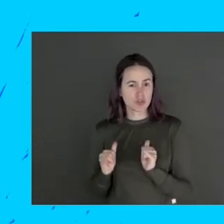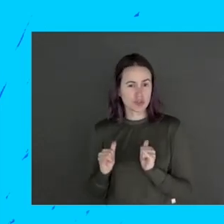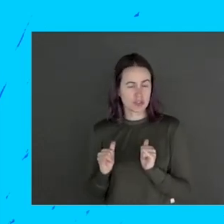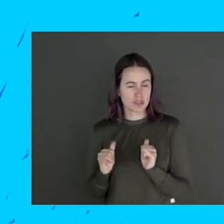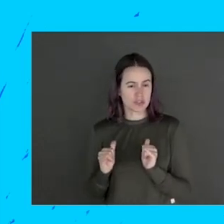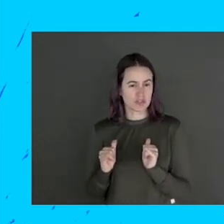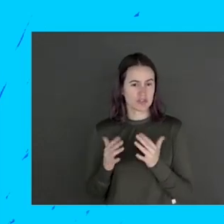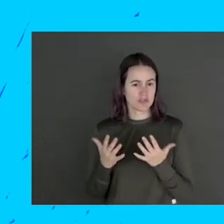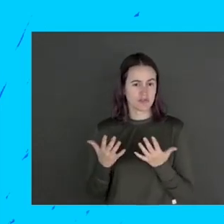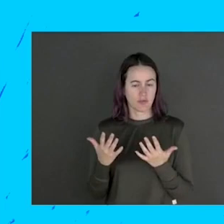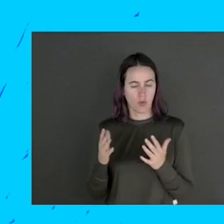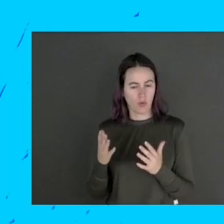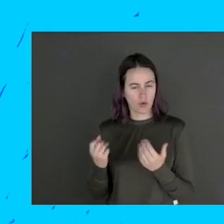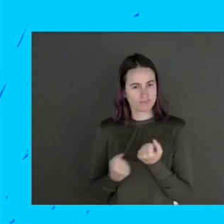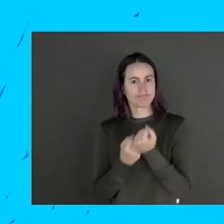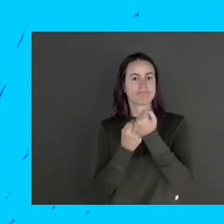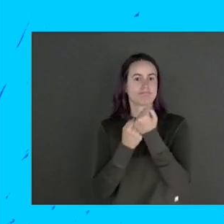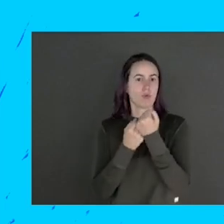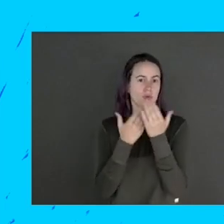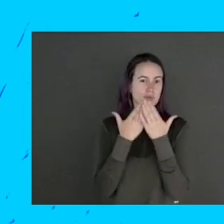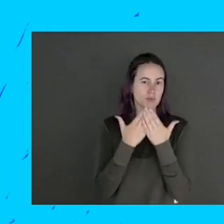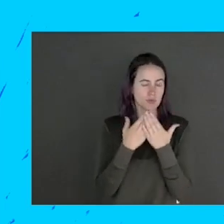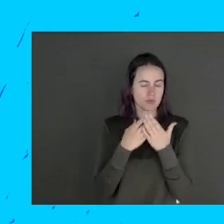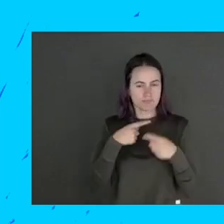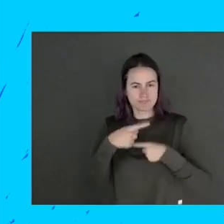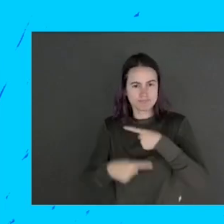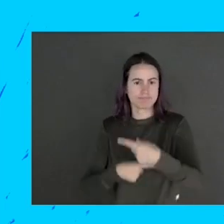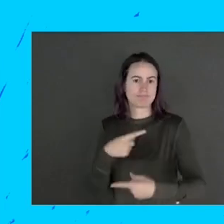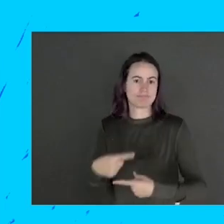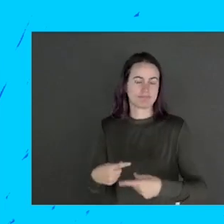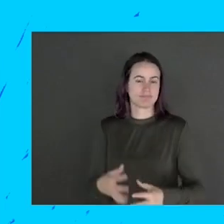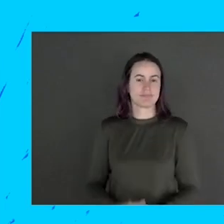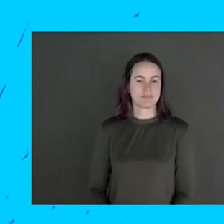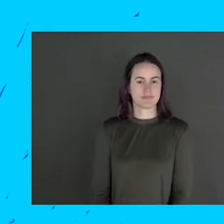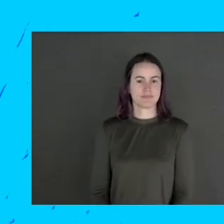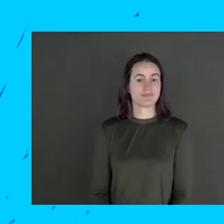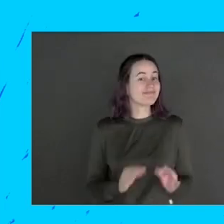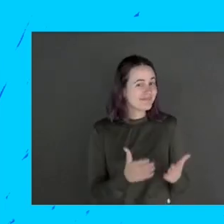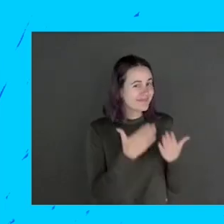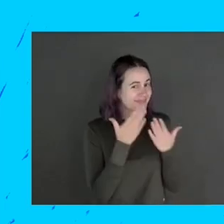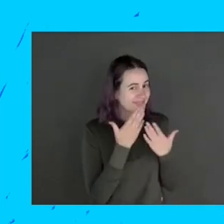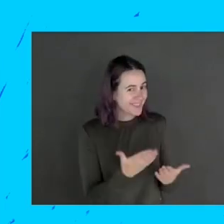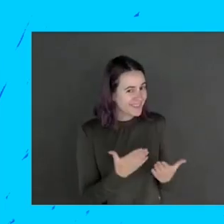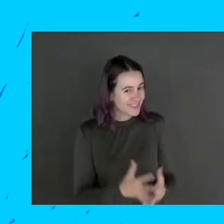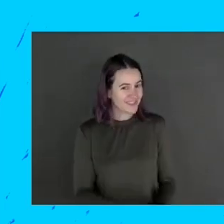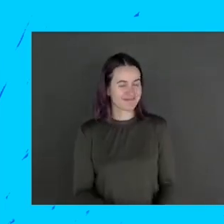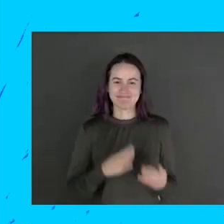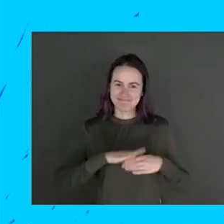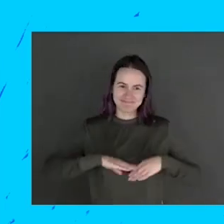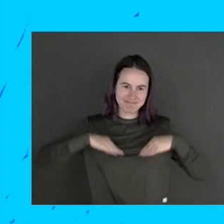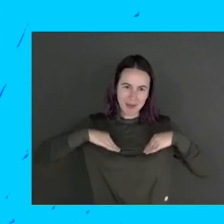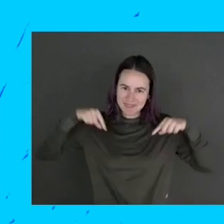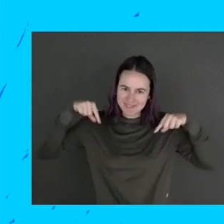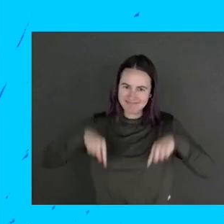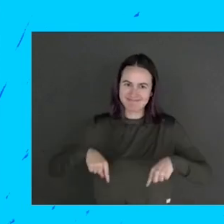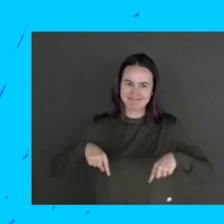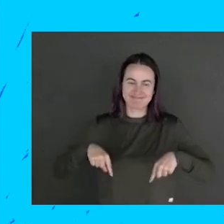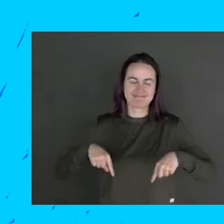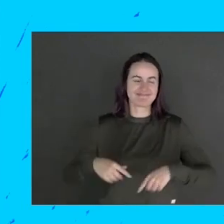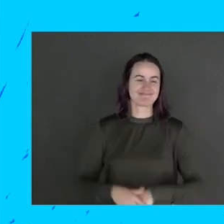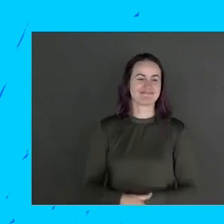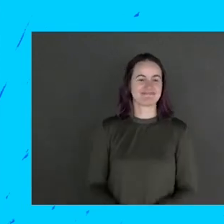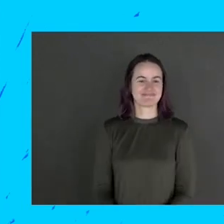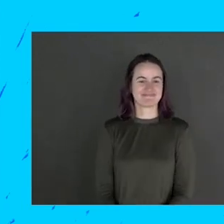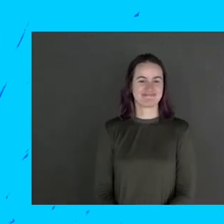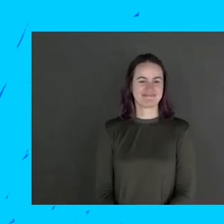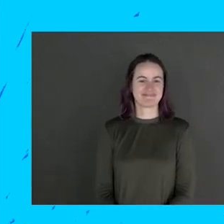for youth? Thanks, Ngosa. Really great to be here and to have this opportunity to